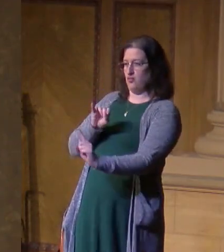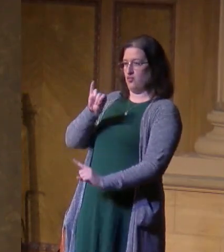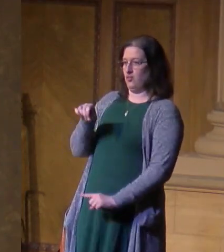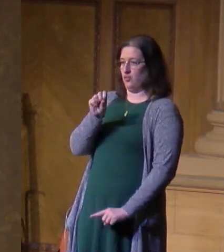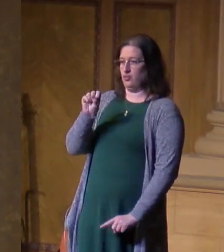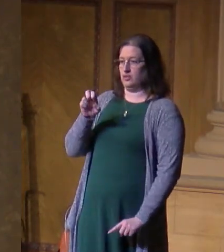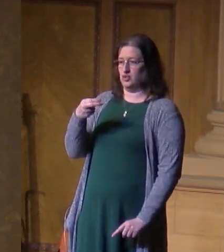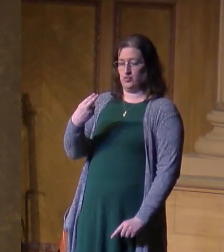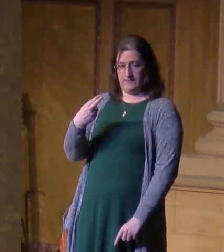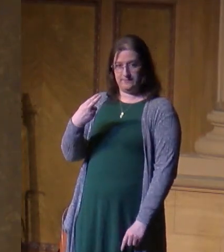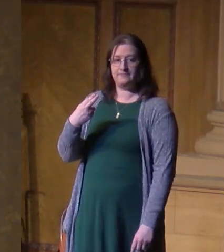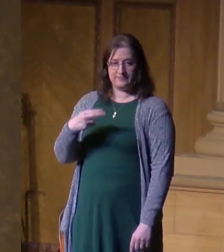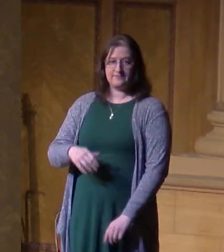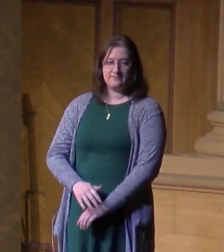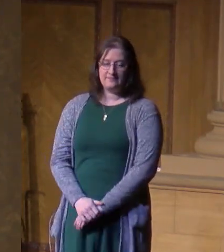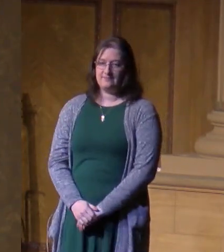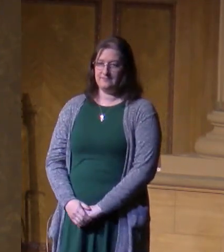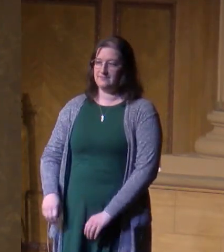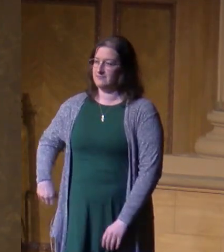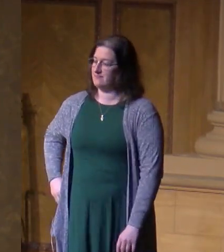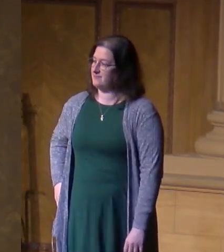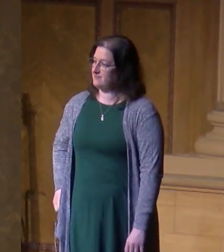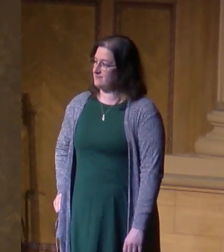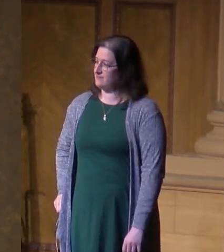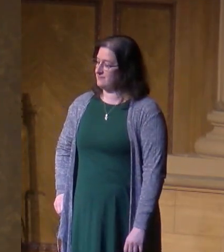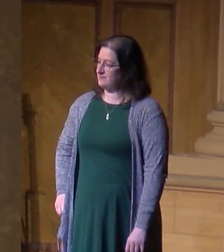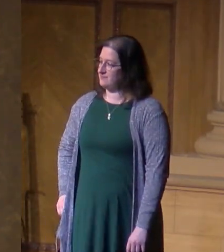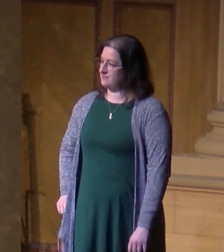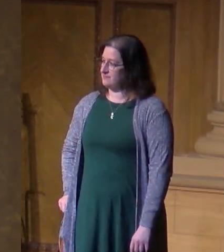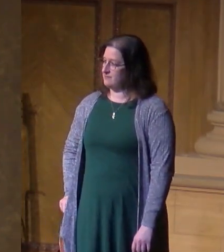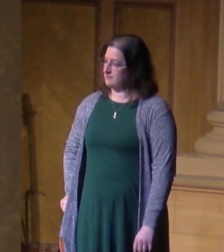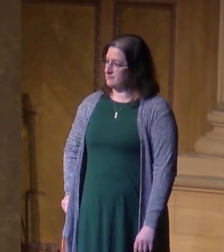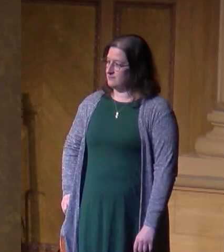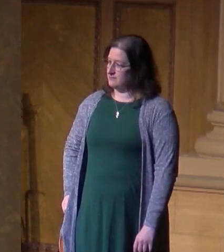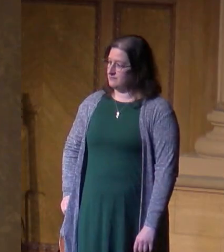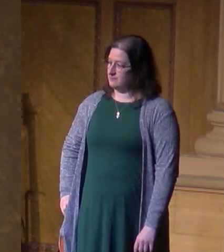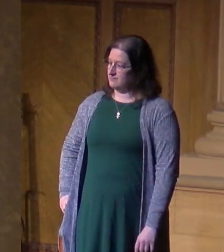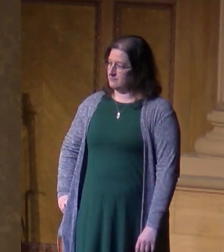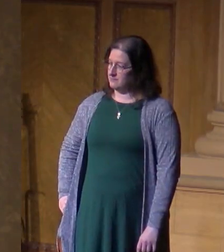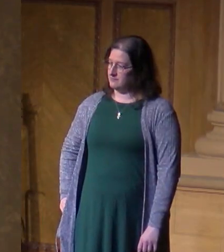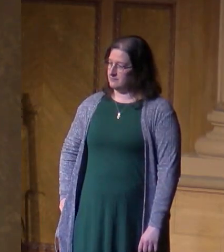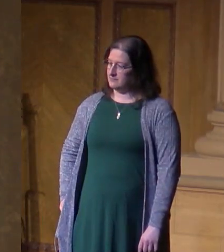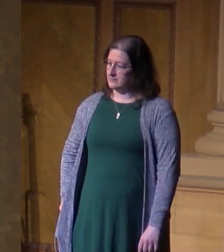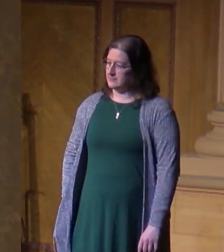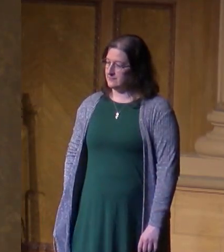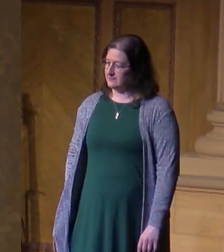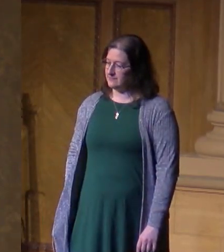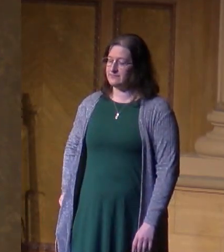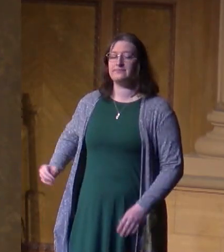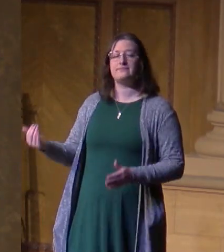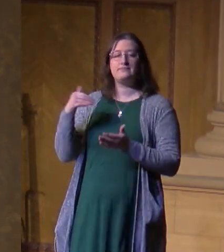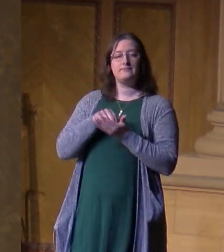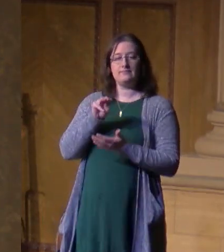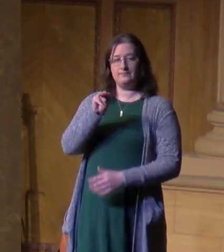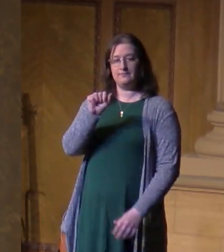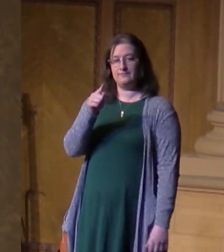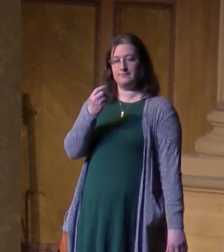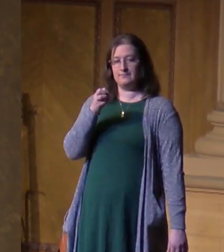of Joseph, that we're going to look at the birth of Jesus. So again, Matthew chapter 1 is where we're going to be this evening.